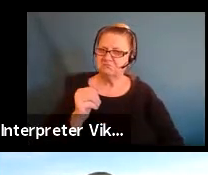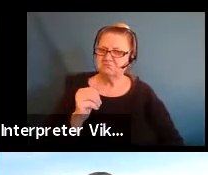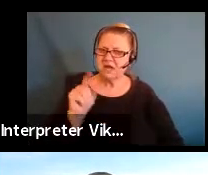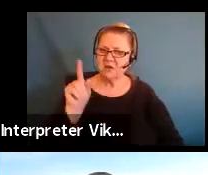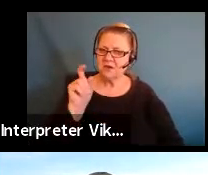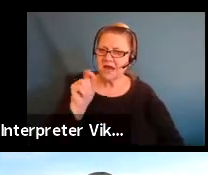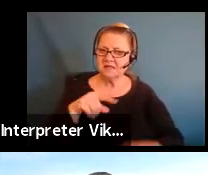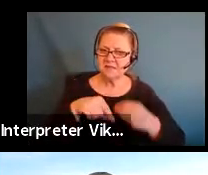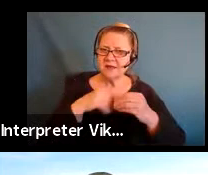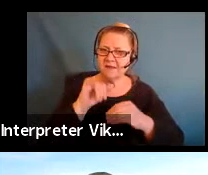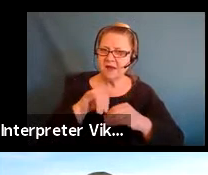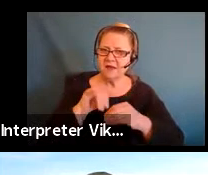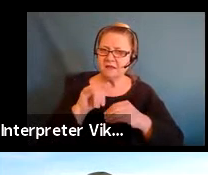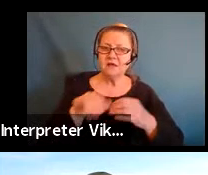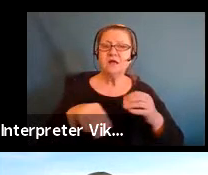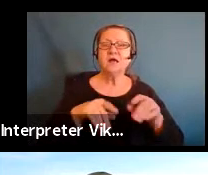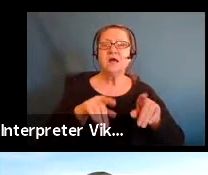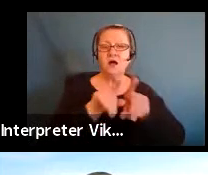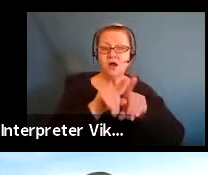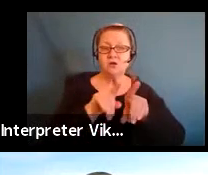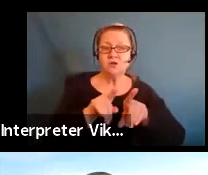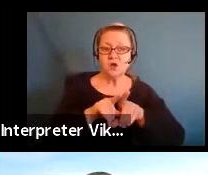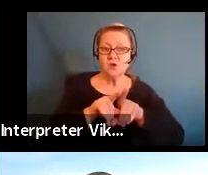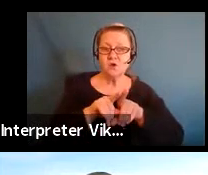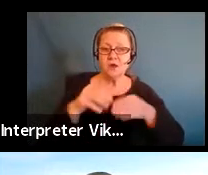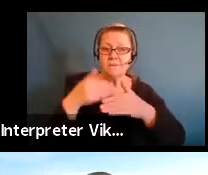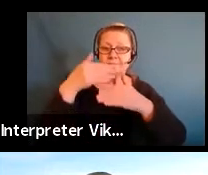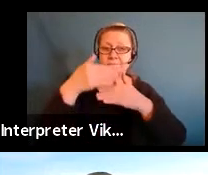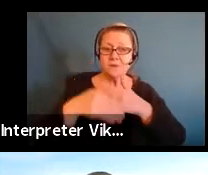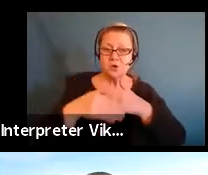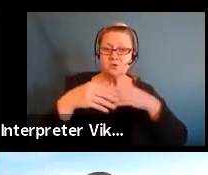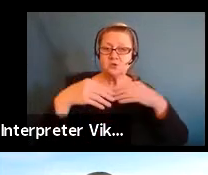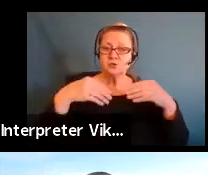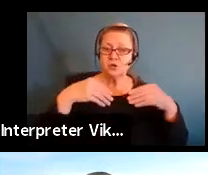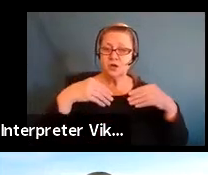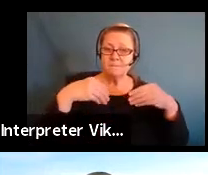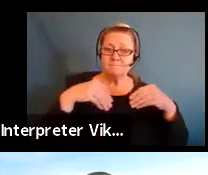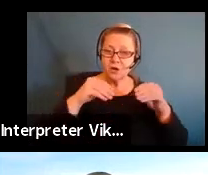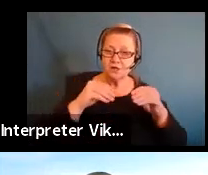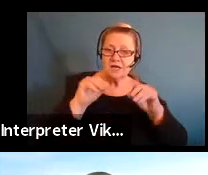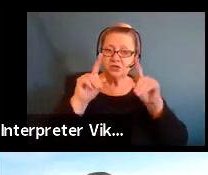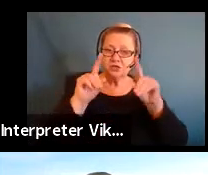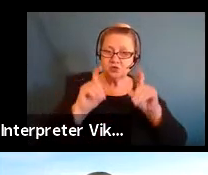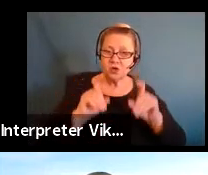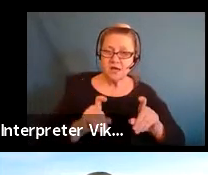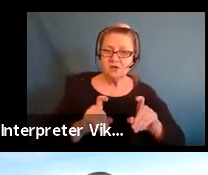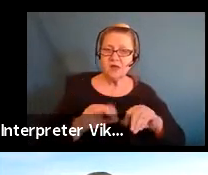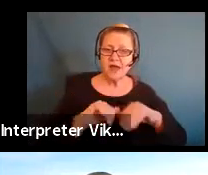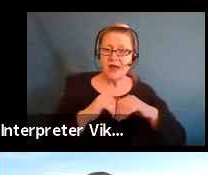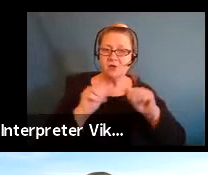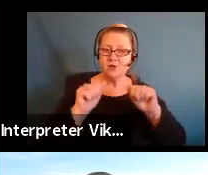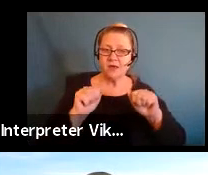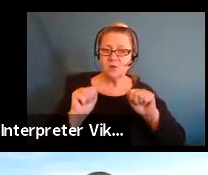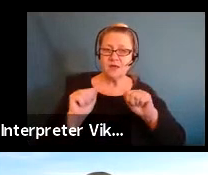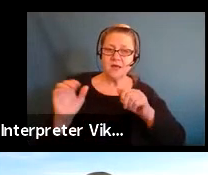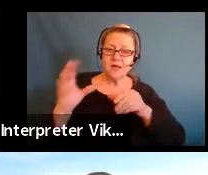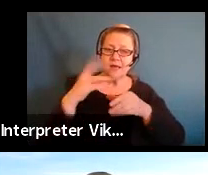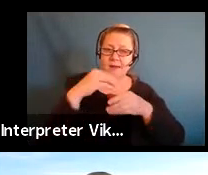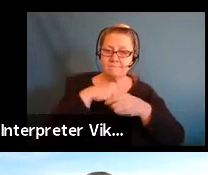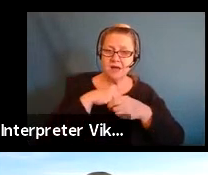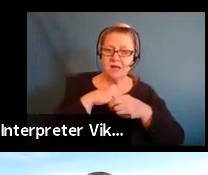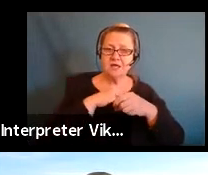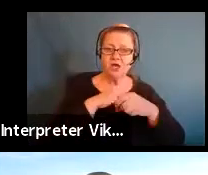any information on that. And then lastly, to your post-marketing trials, how are we going to combine COVID